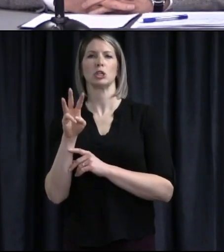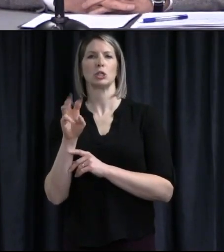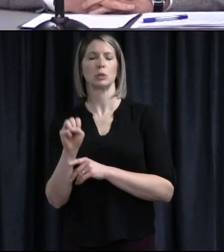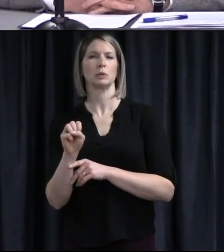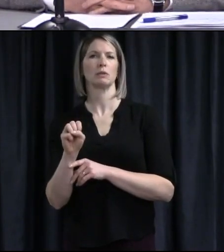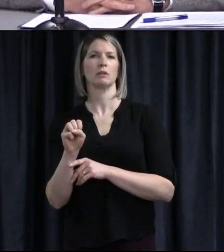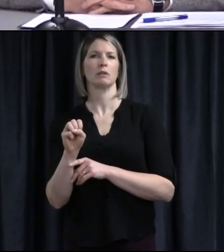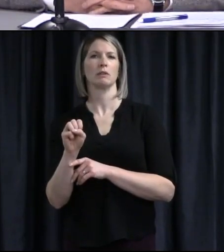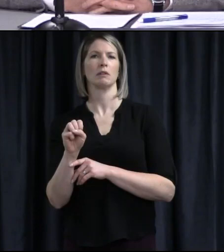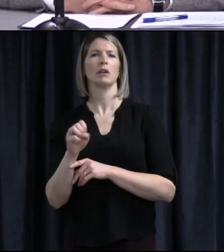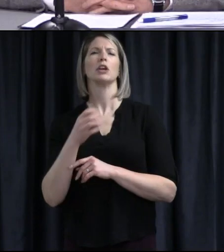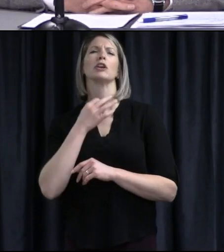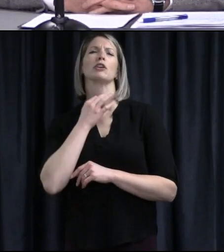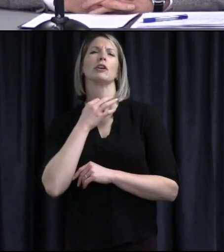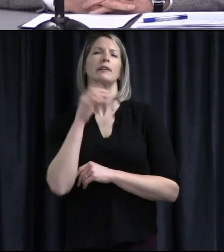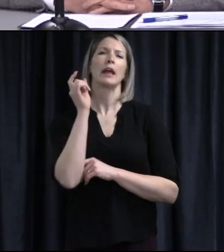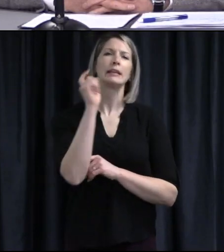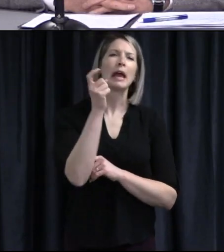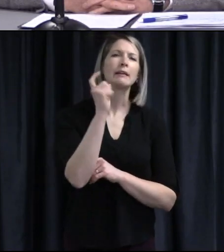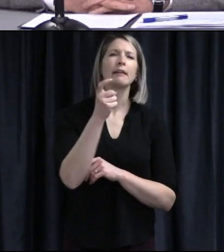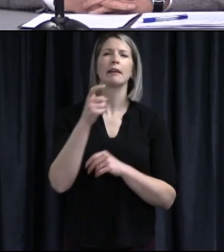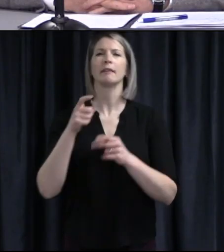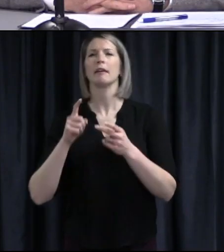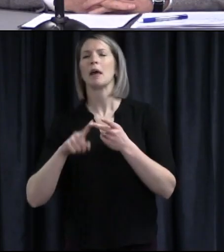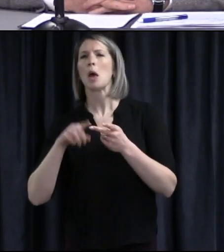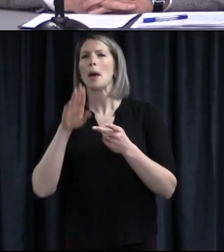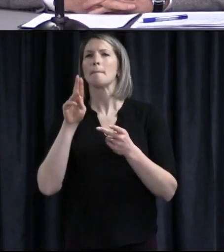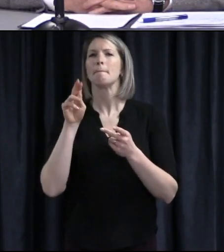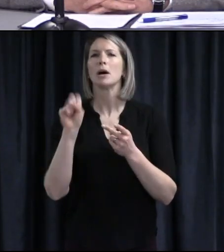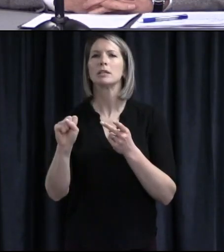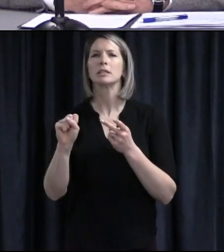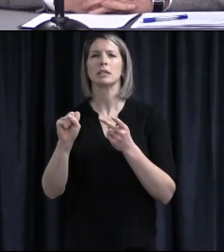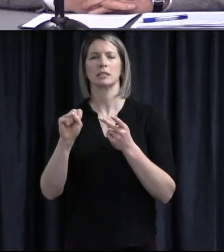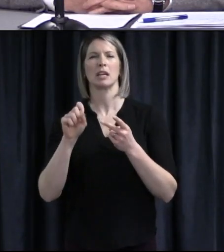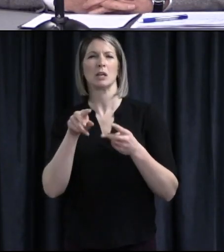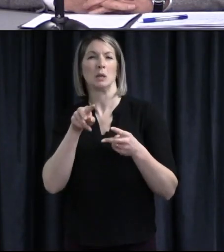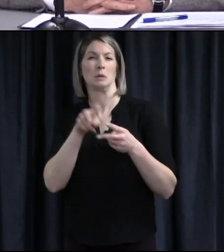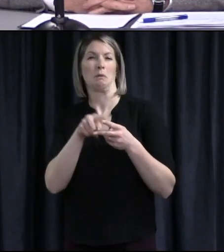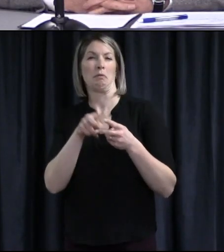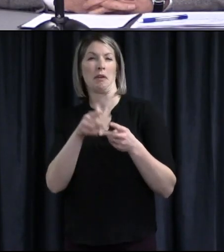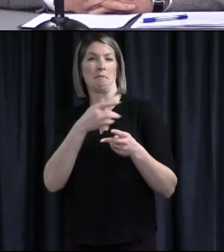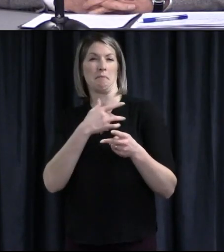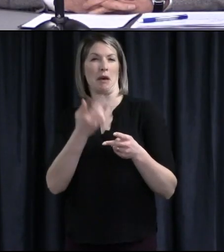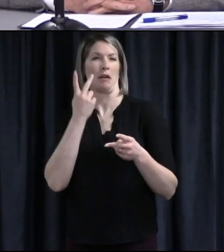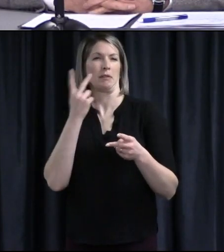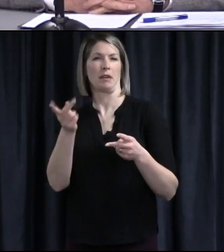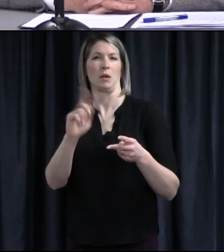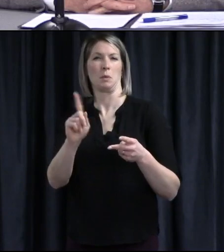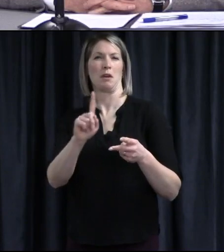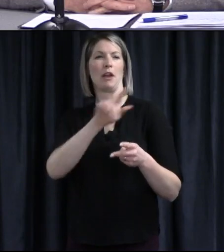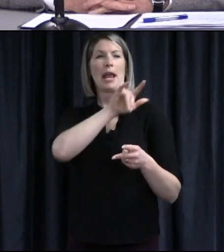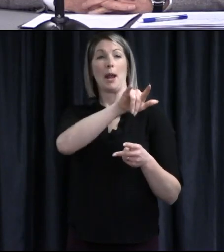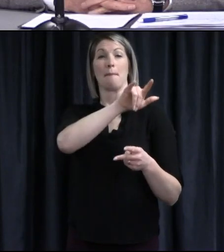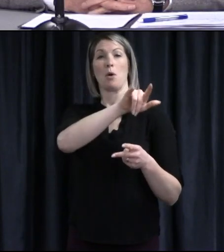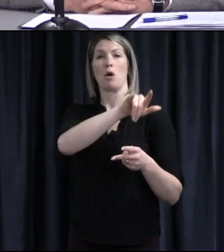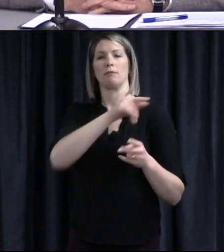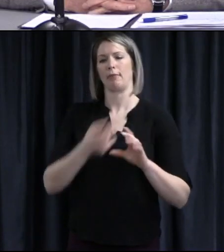about taxis and buses? They're the main link, often the main link between airports and the general